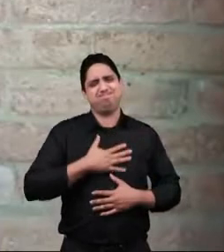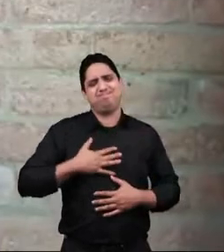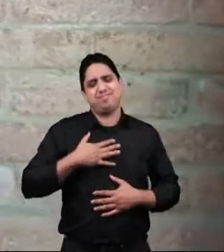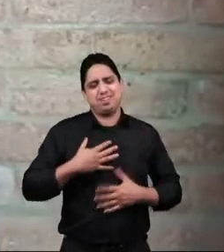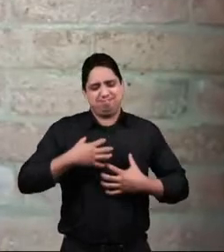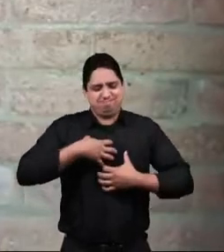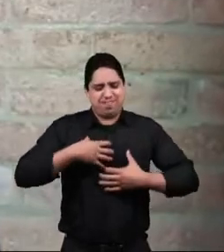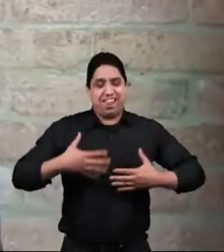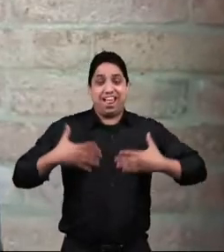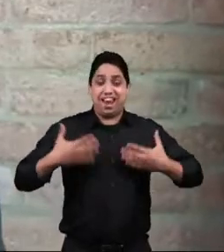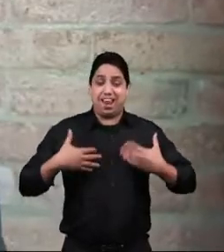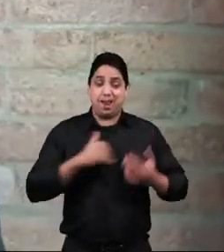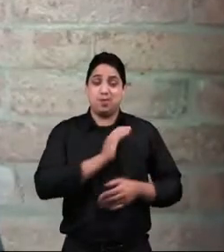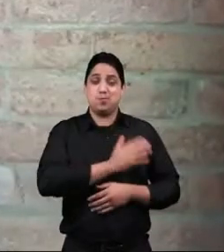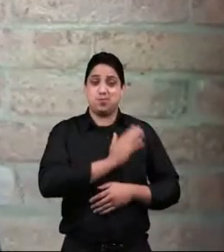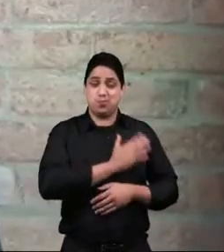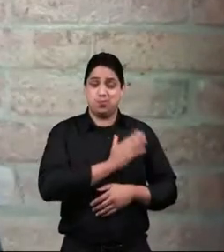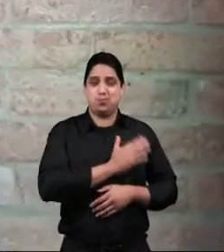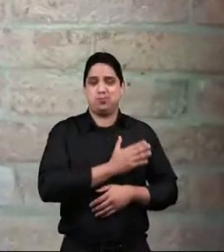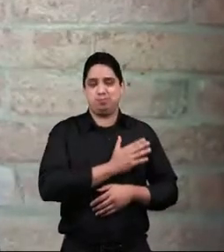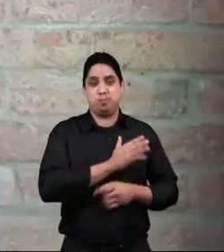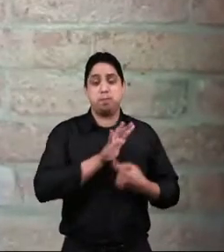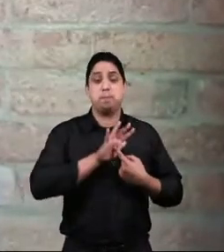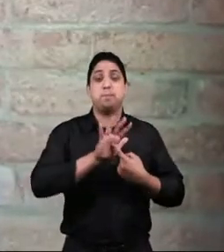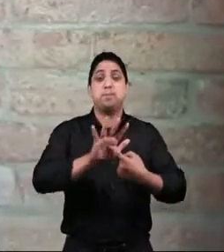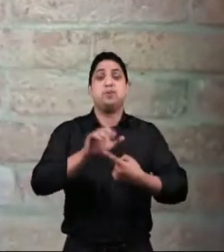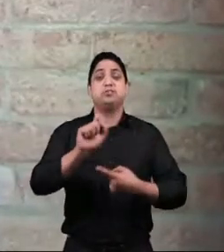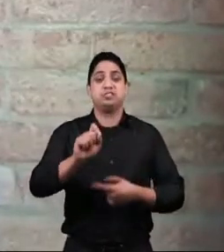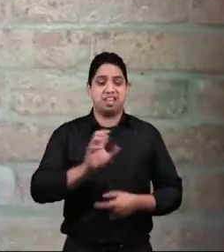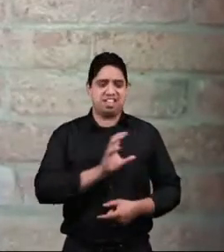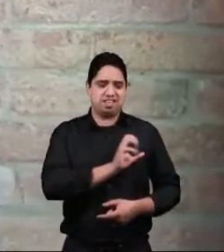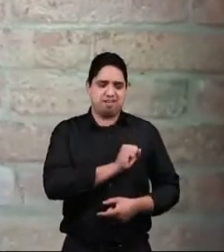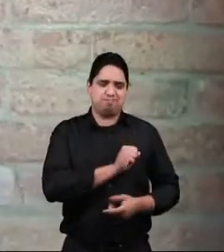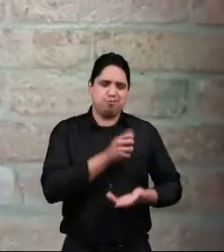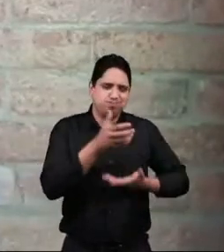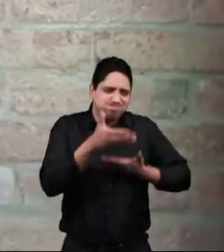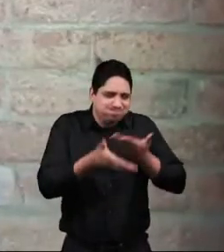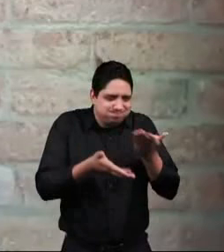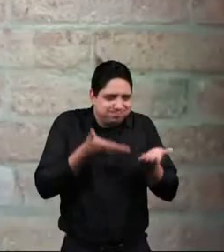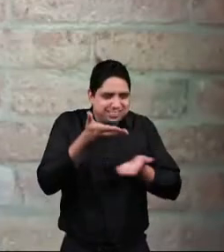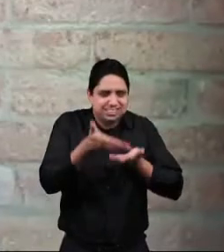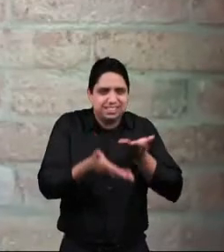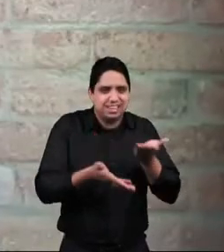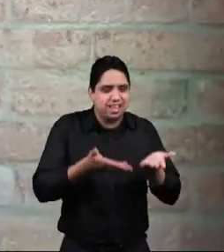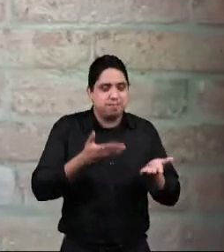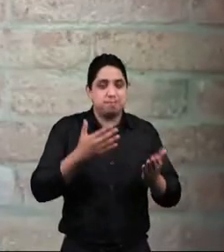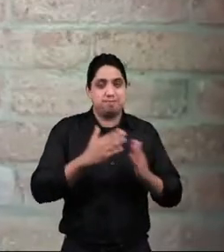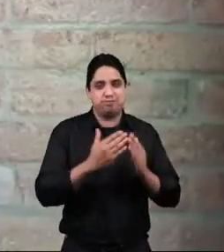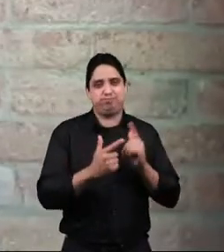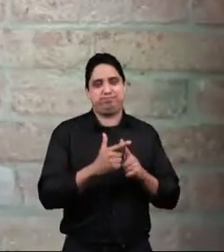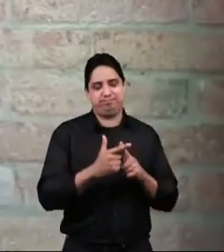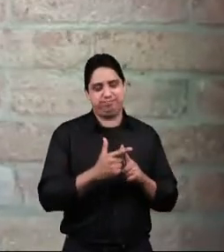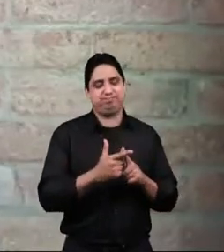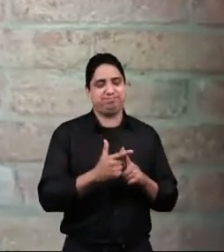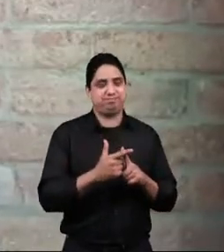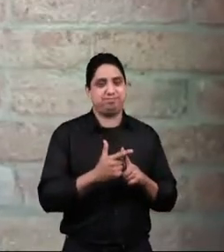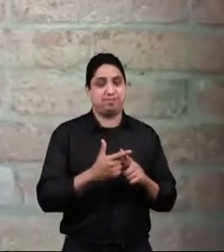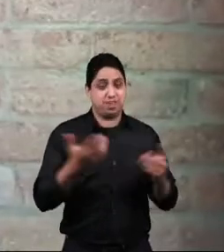received. They lighten our hearts and demonstrate our love and care for our flock.